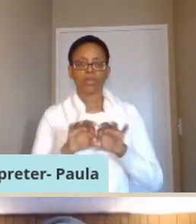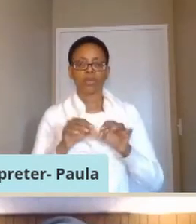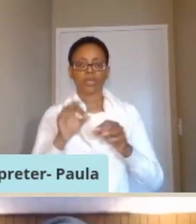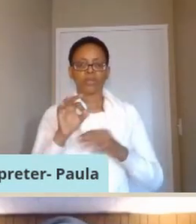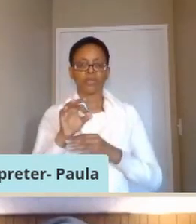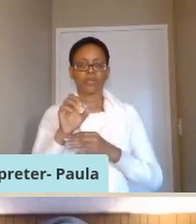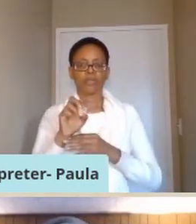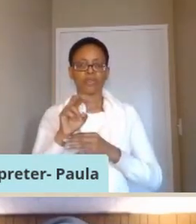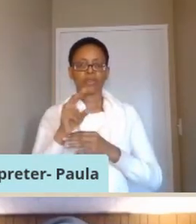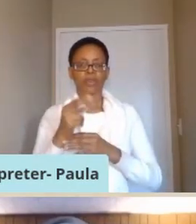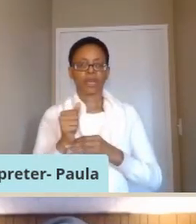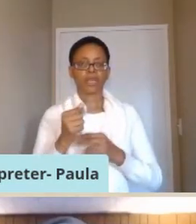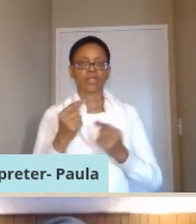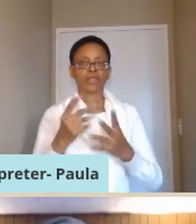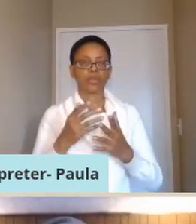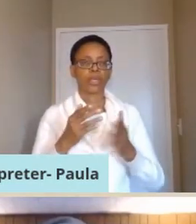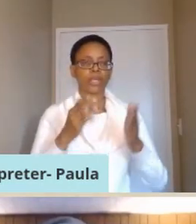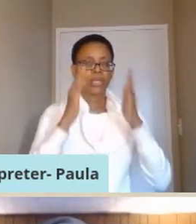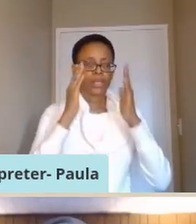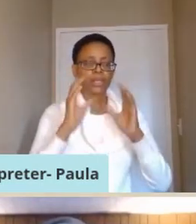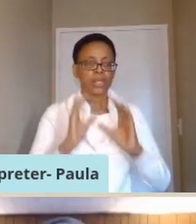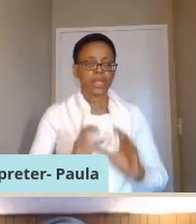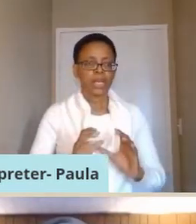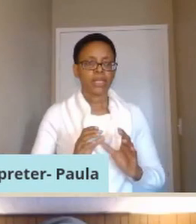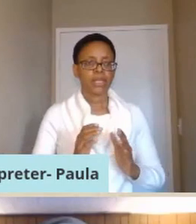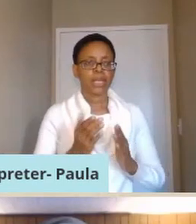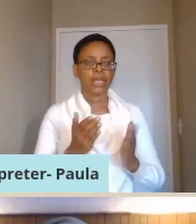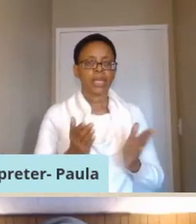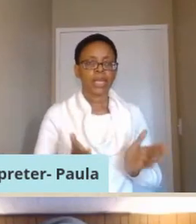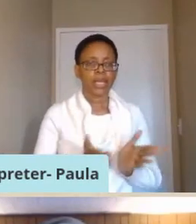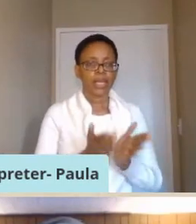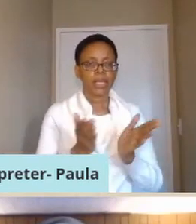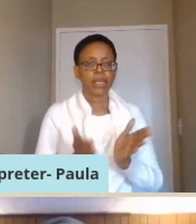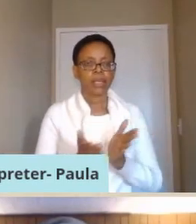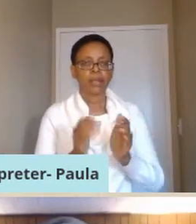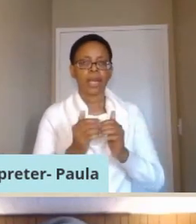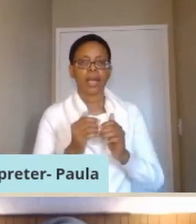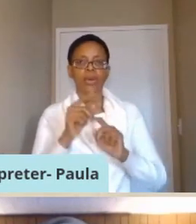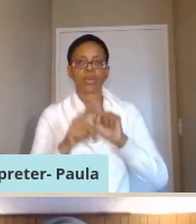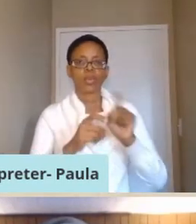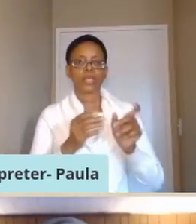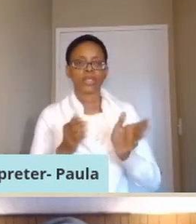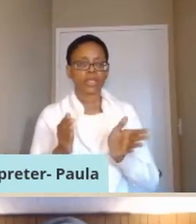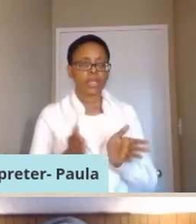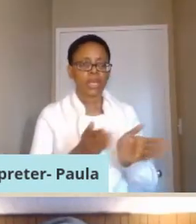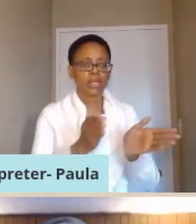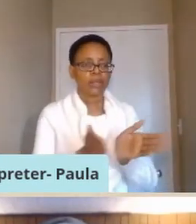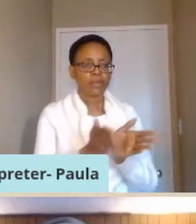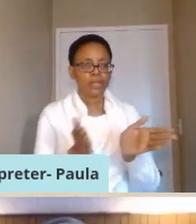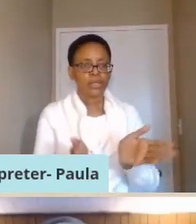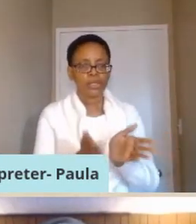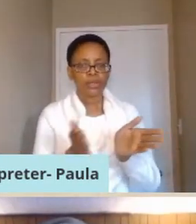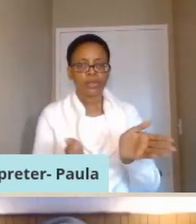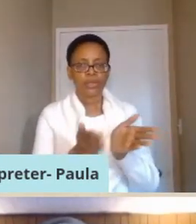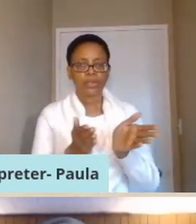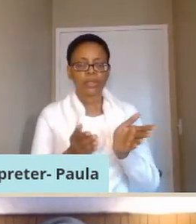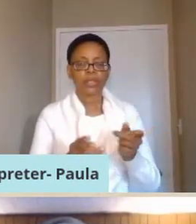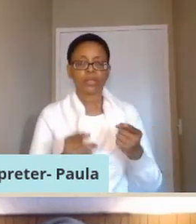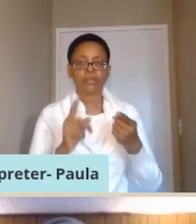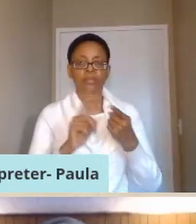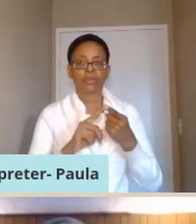him or her through questions. First, it is necessary to establish trust with the